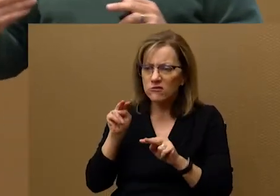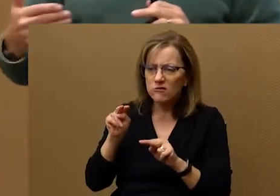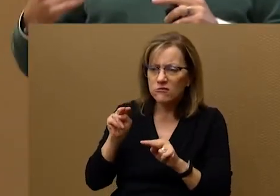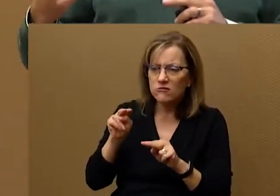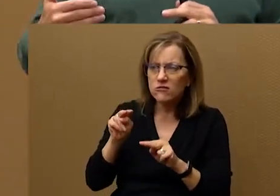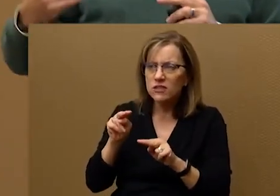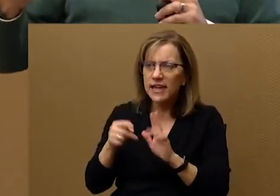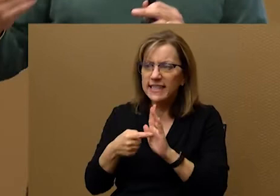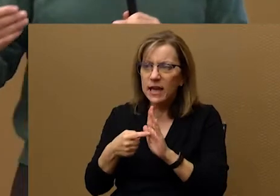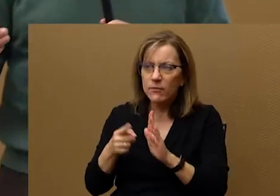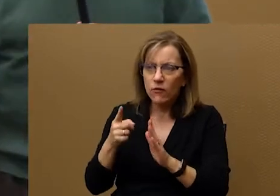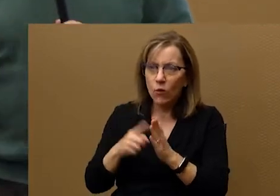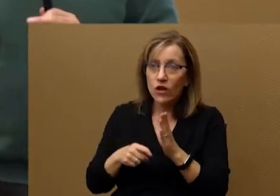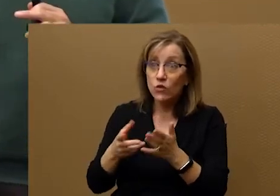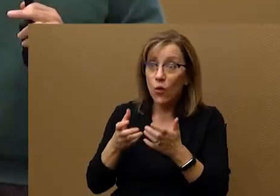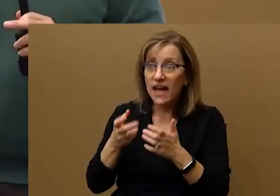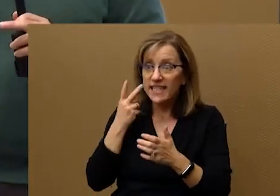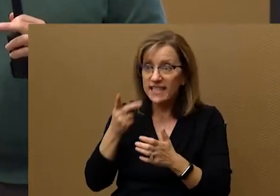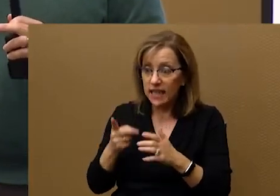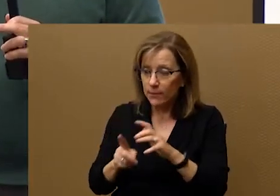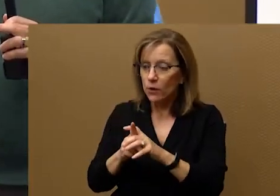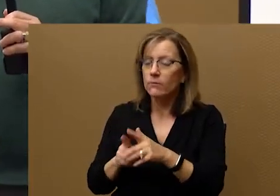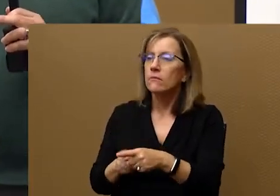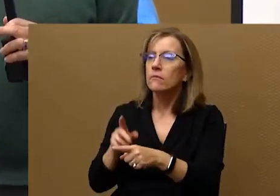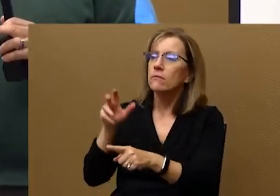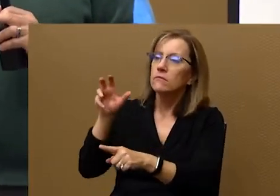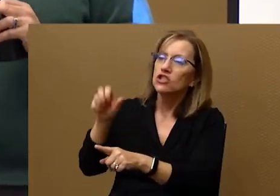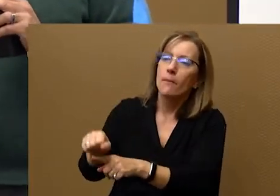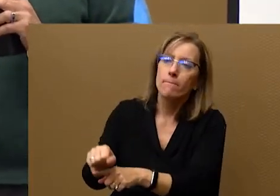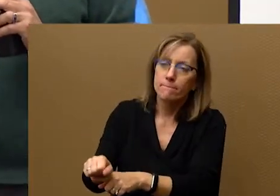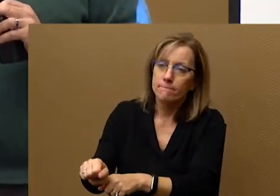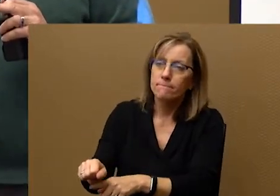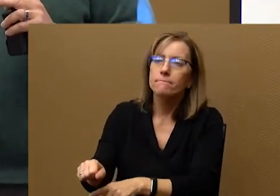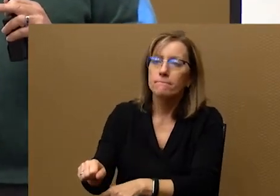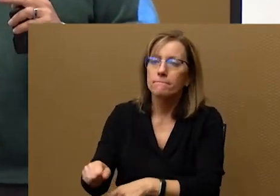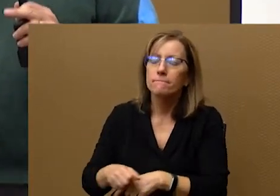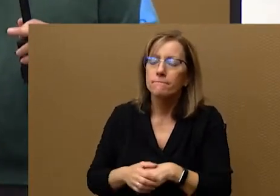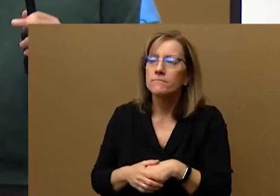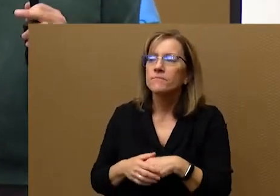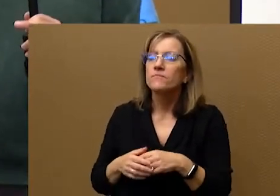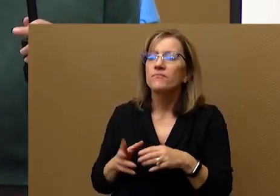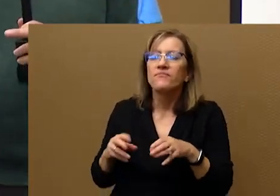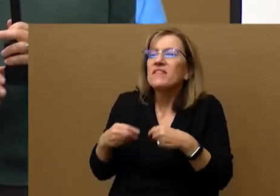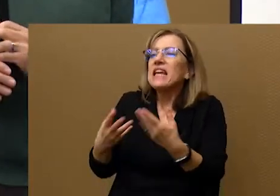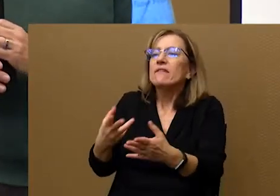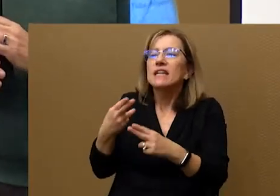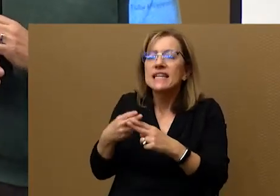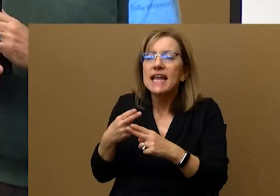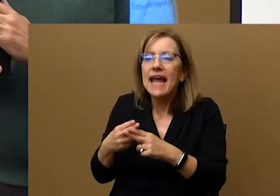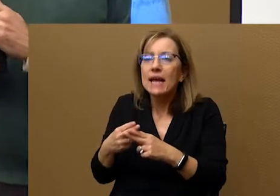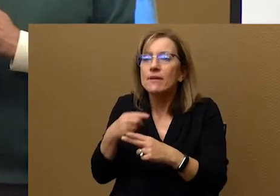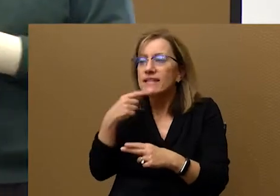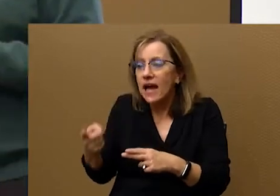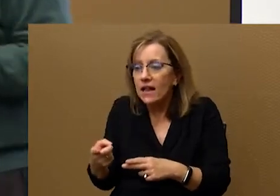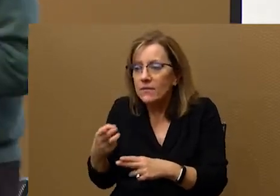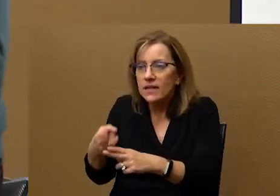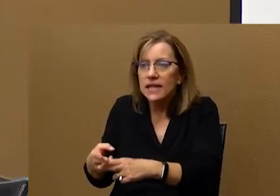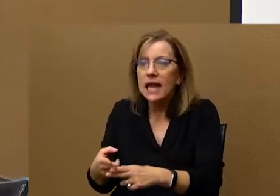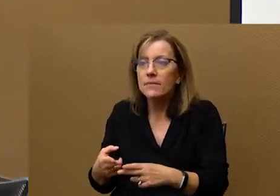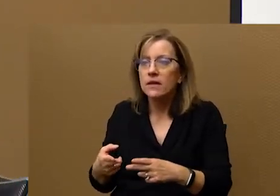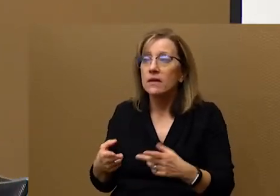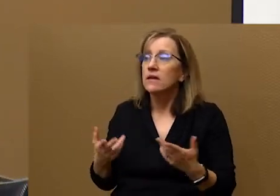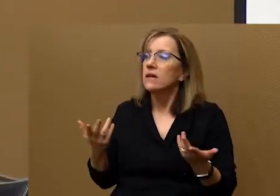skill that you want to see is there. Now in the case of, and give it a name and cite it, it means for